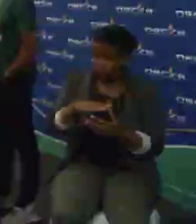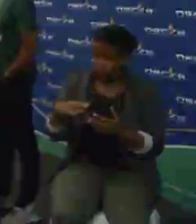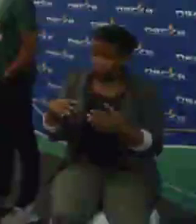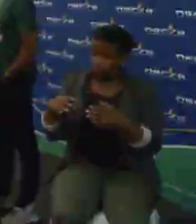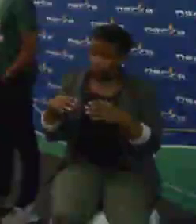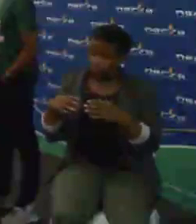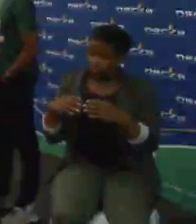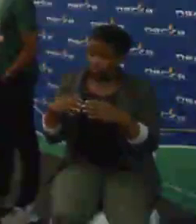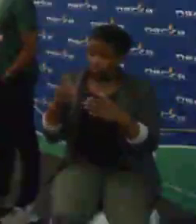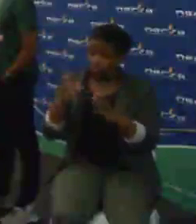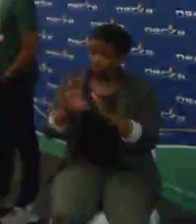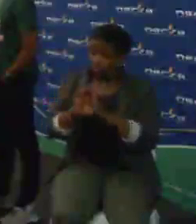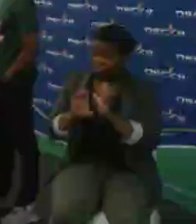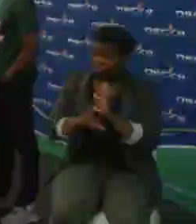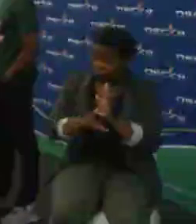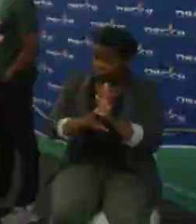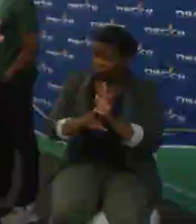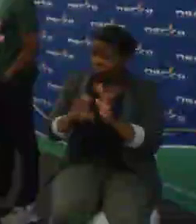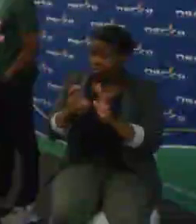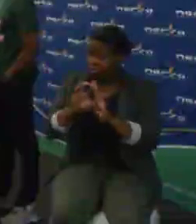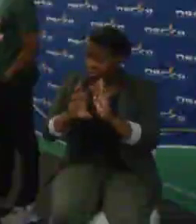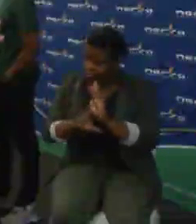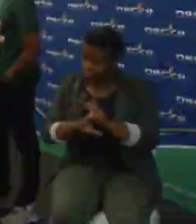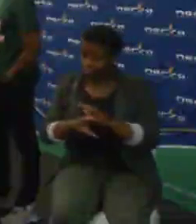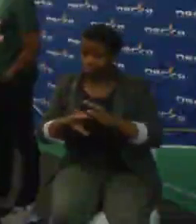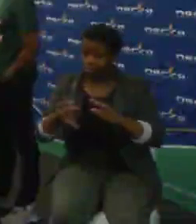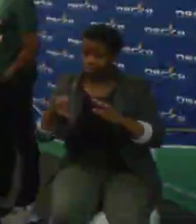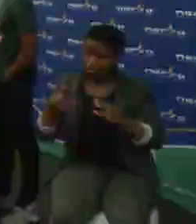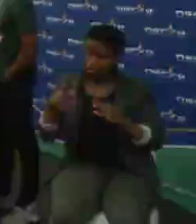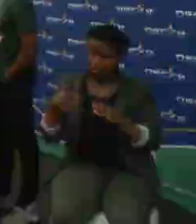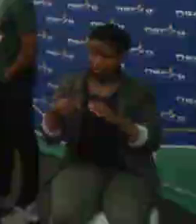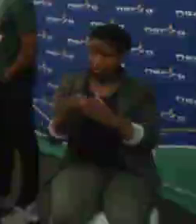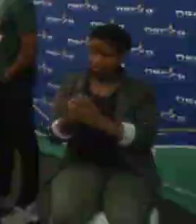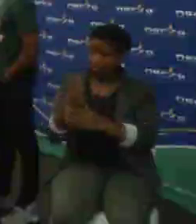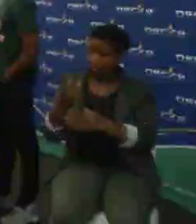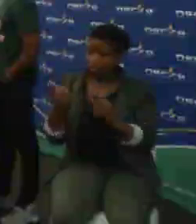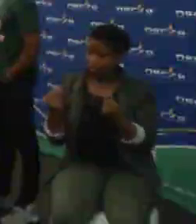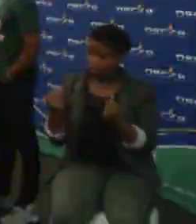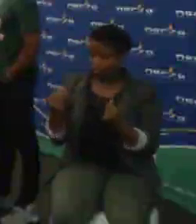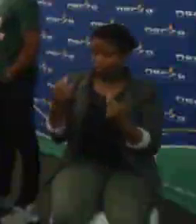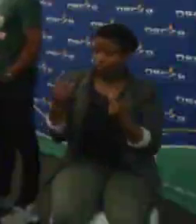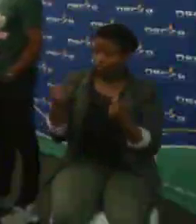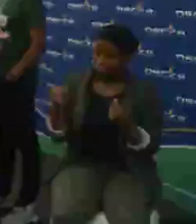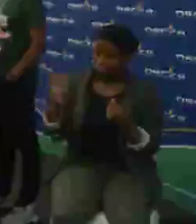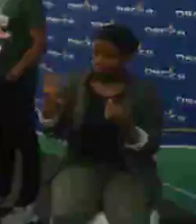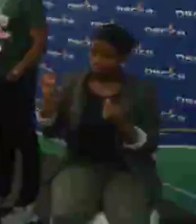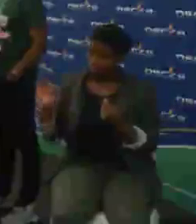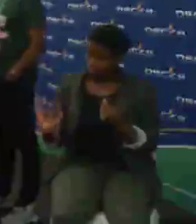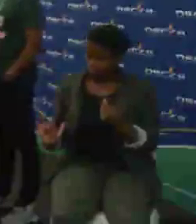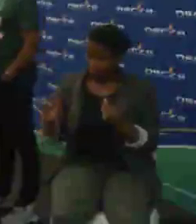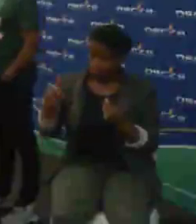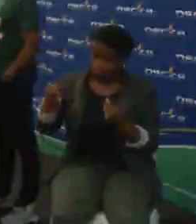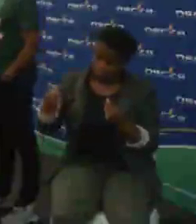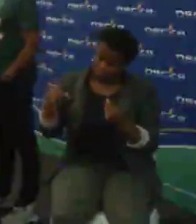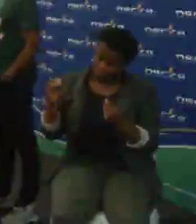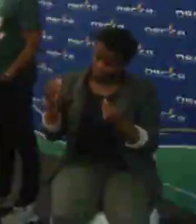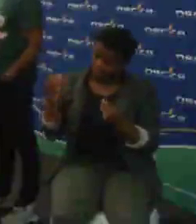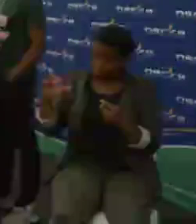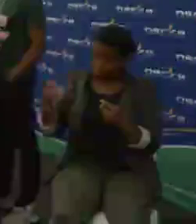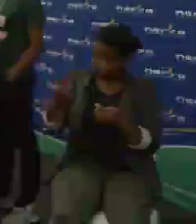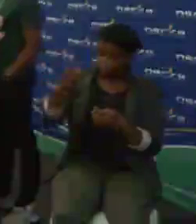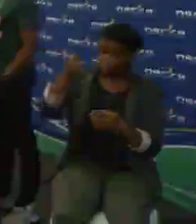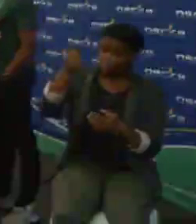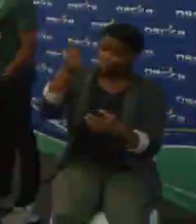the growth program is right now. Until the update is done, then you can get a new MYPD. But what we are going now is that we had a